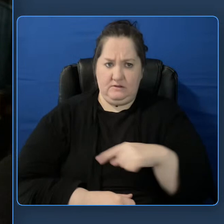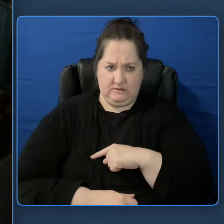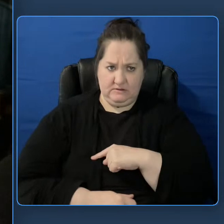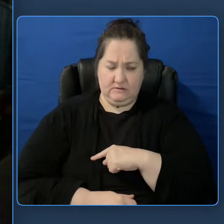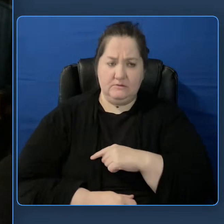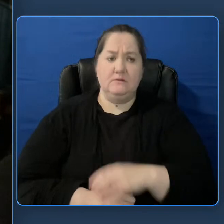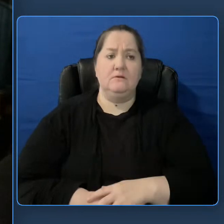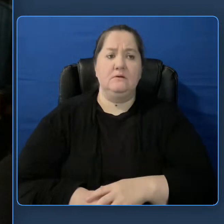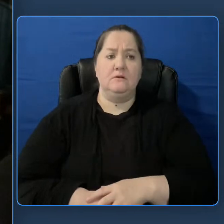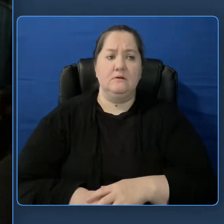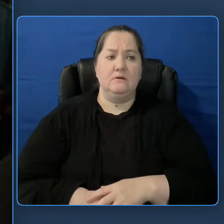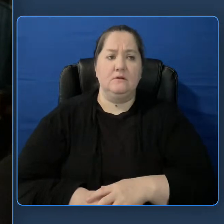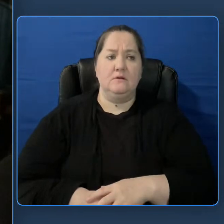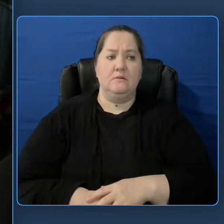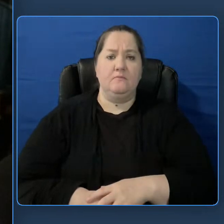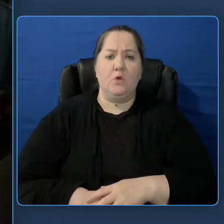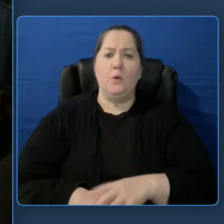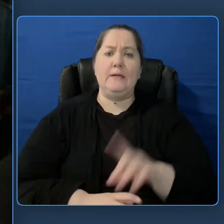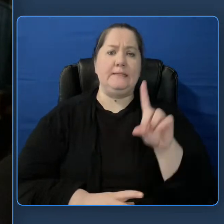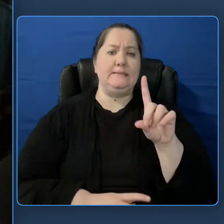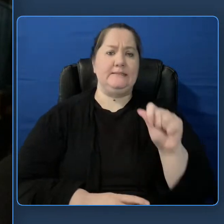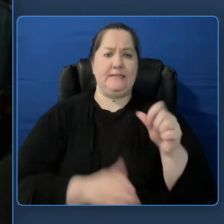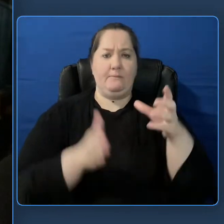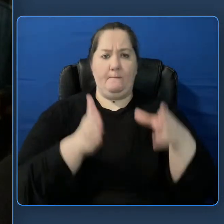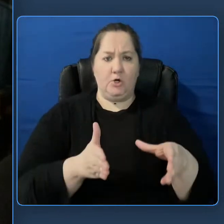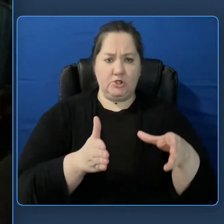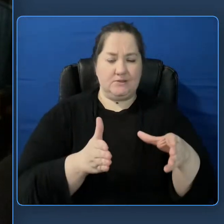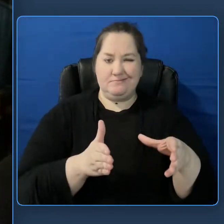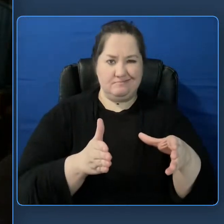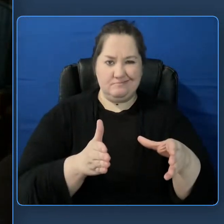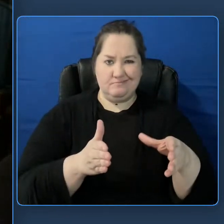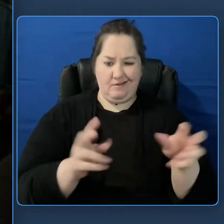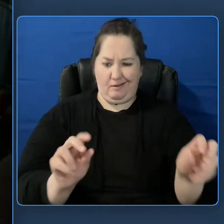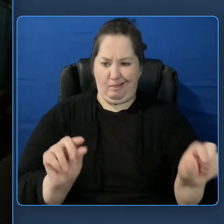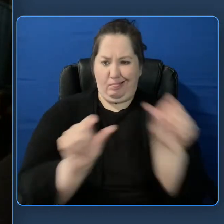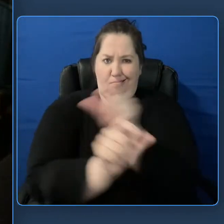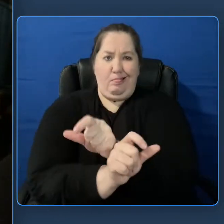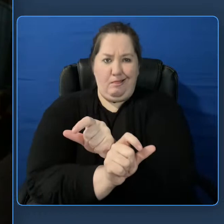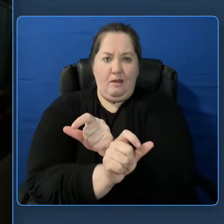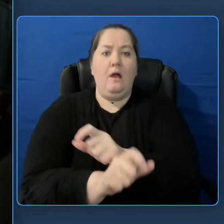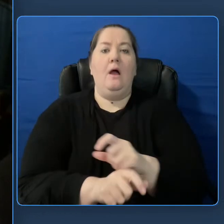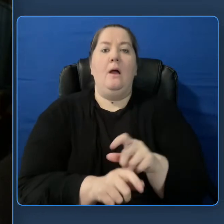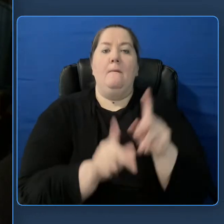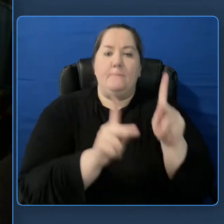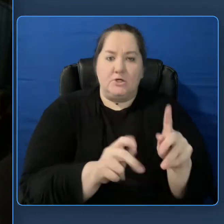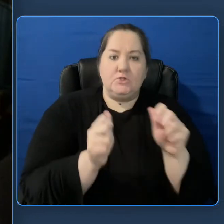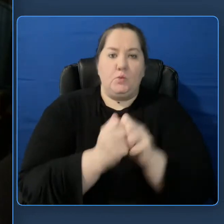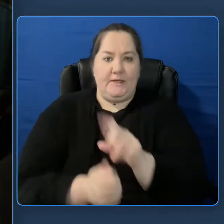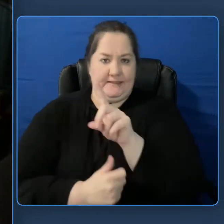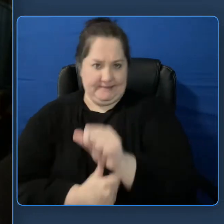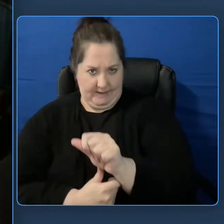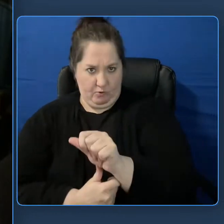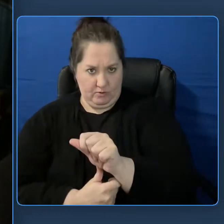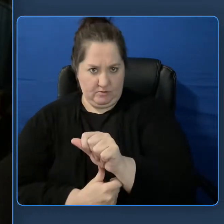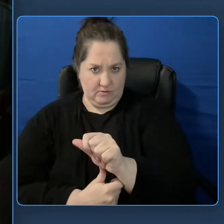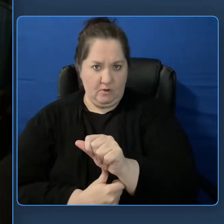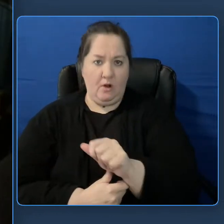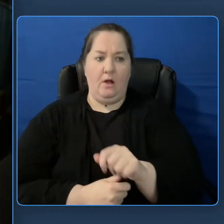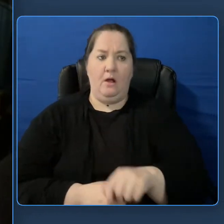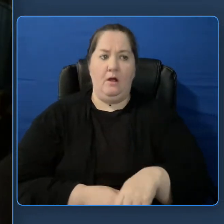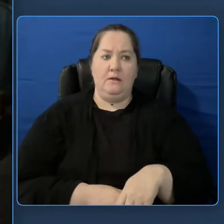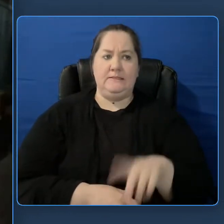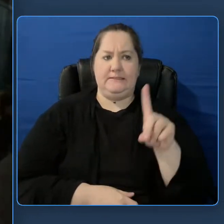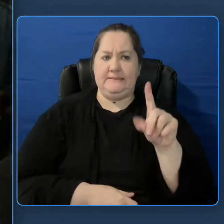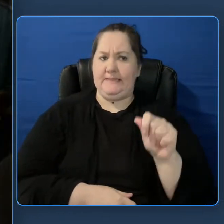So instead of saying, disabled person, you say a person with a disability, or just to say someone is disabled. We're more than